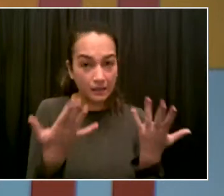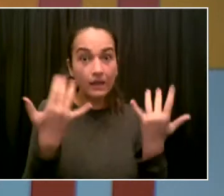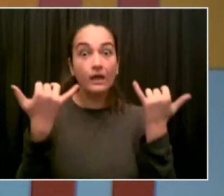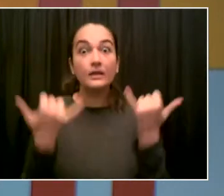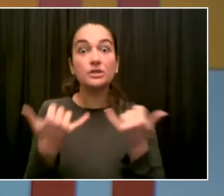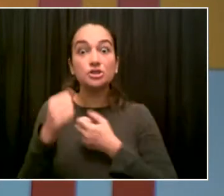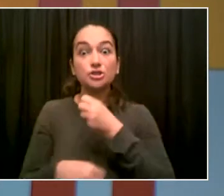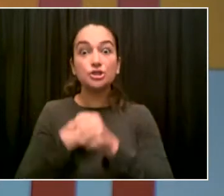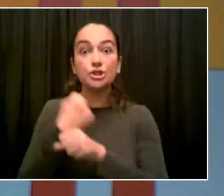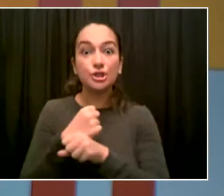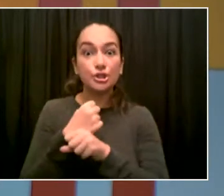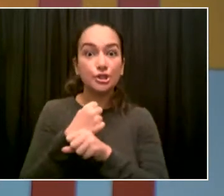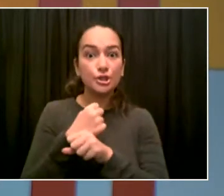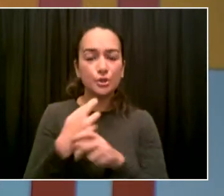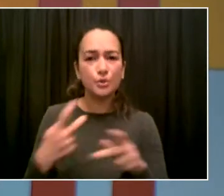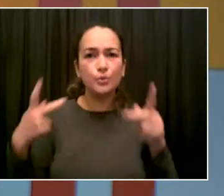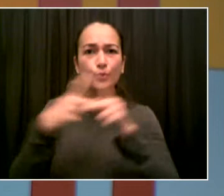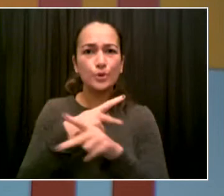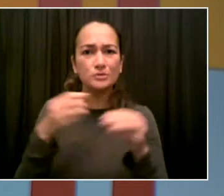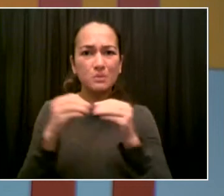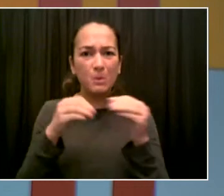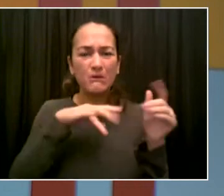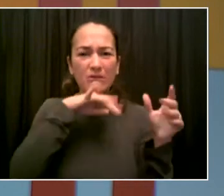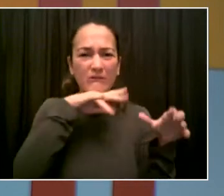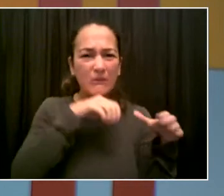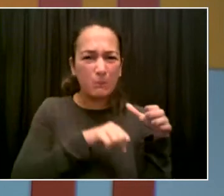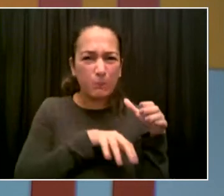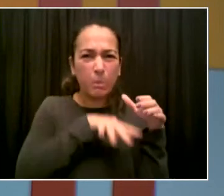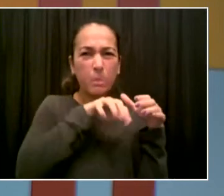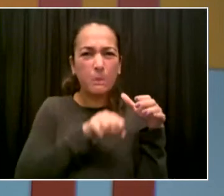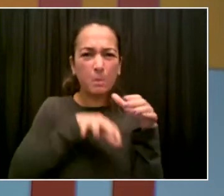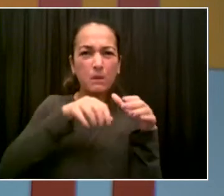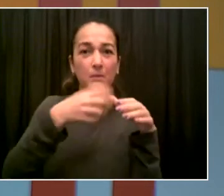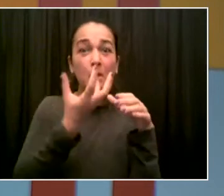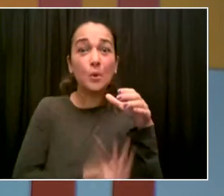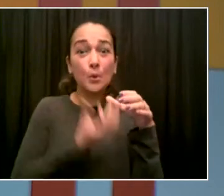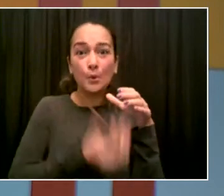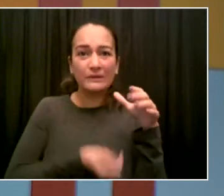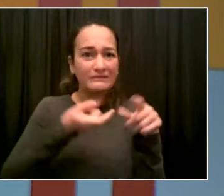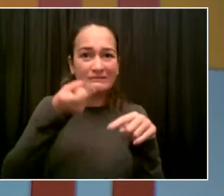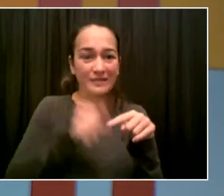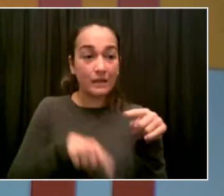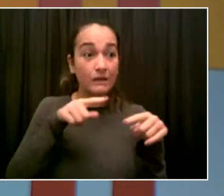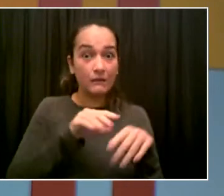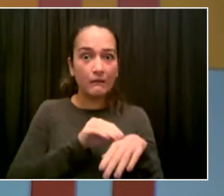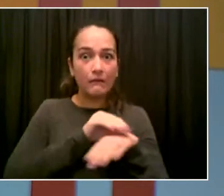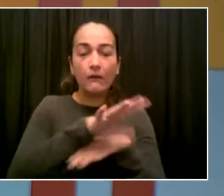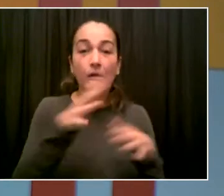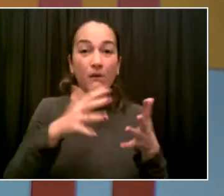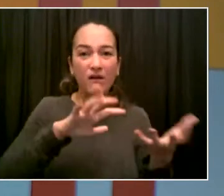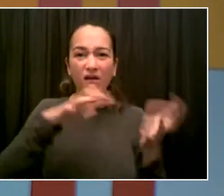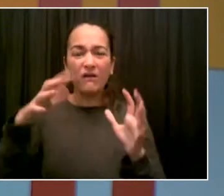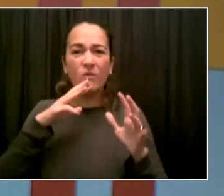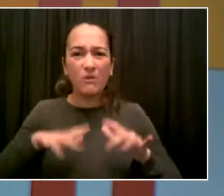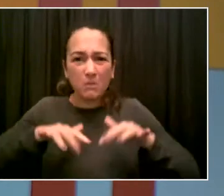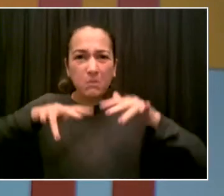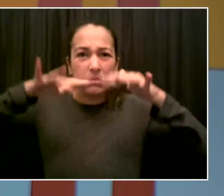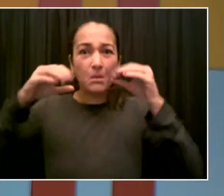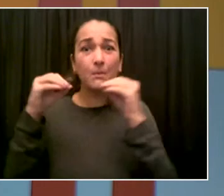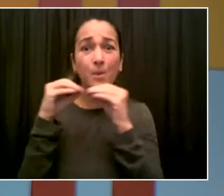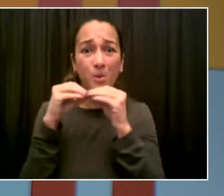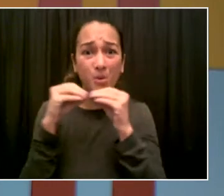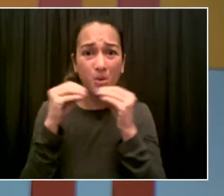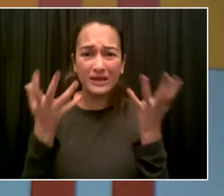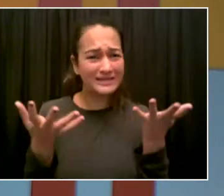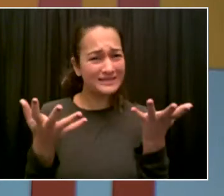say one of the things we're working on right now is how to make adjustments to address the issues with the sewers. But I got to be